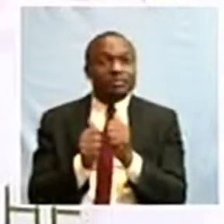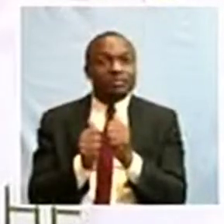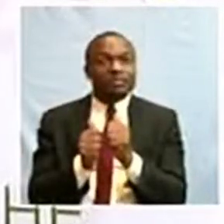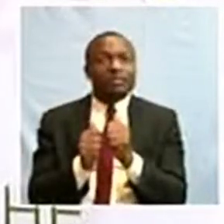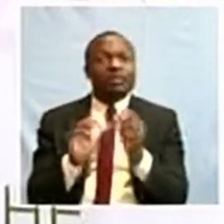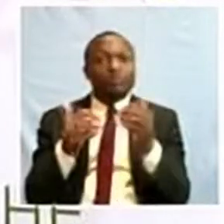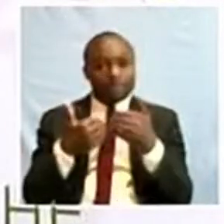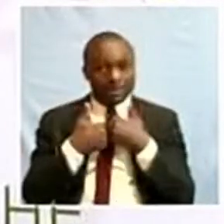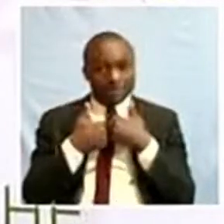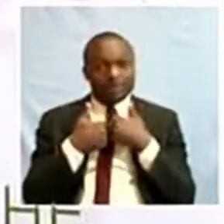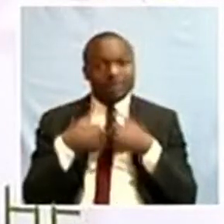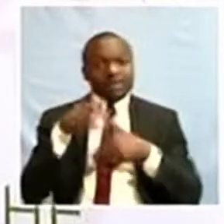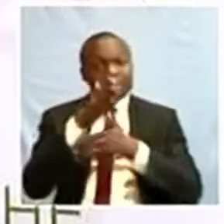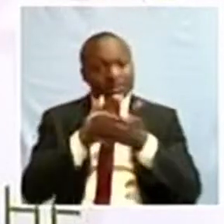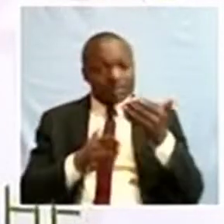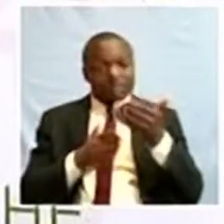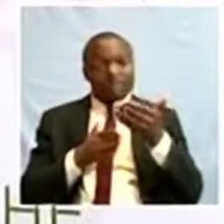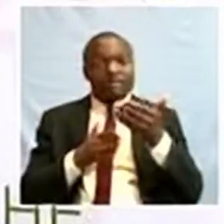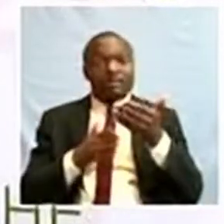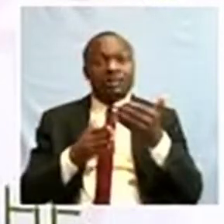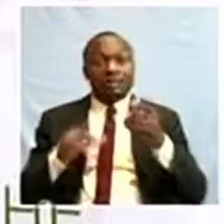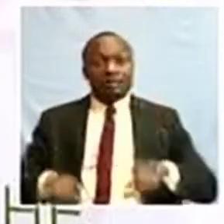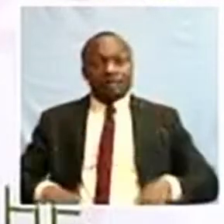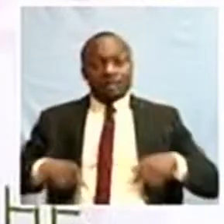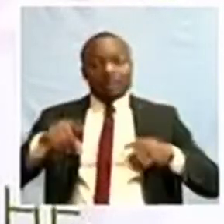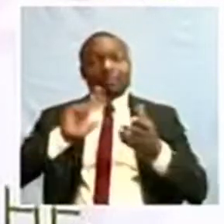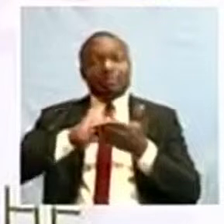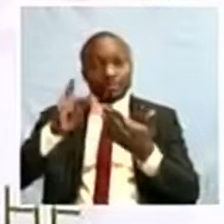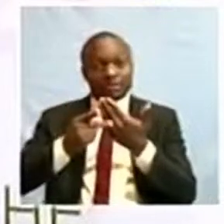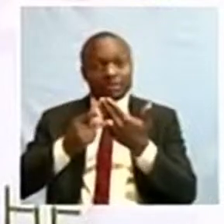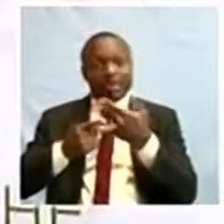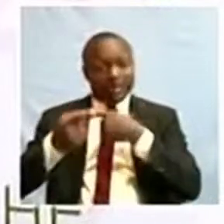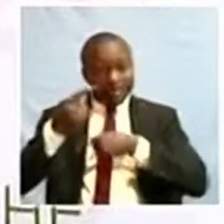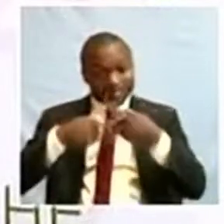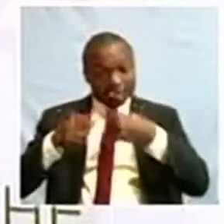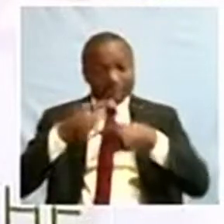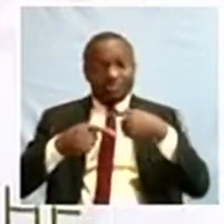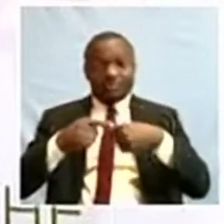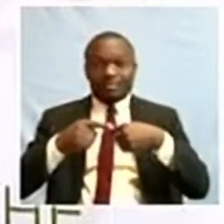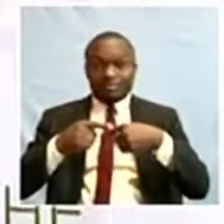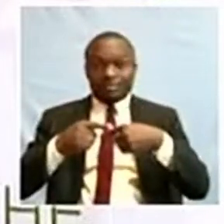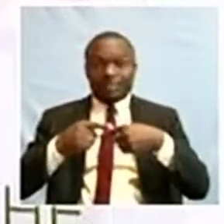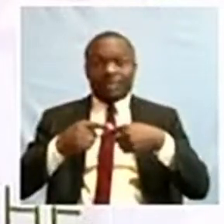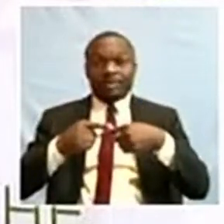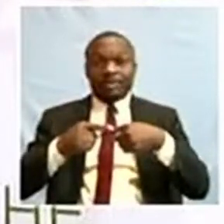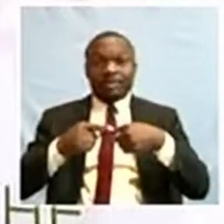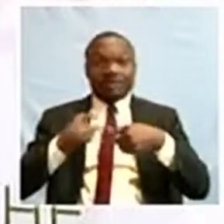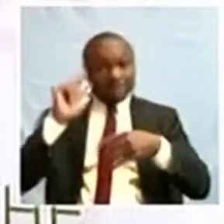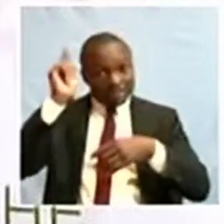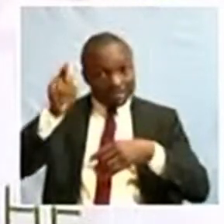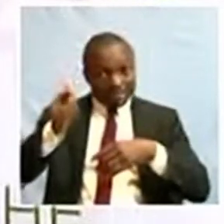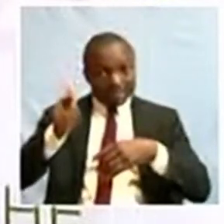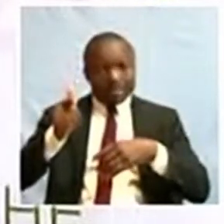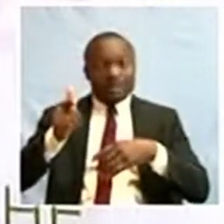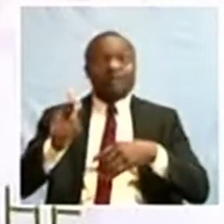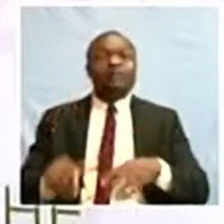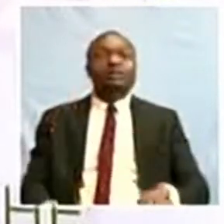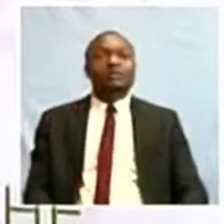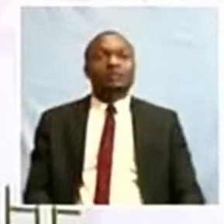we have some live programs that will be coming a little later on this same platform, and the facility that you're using may